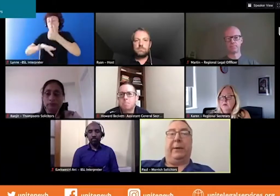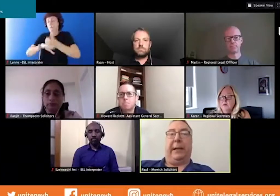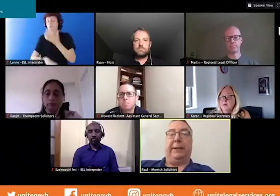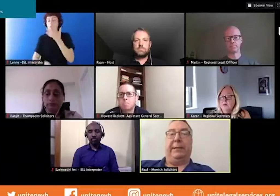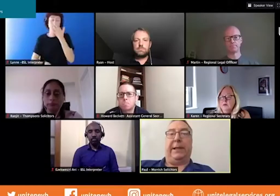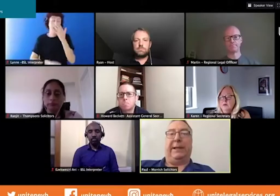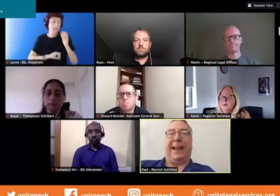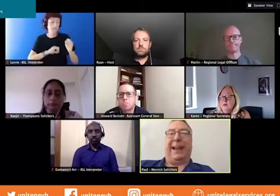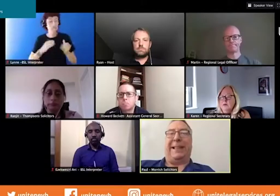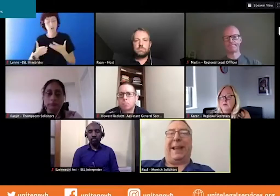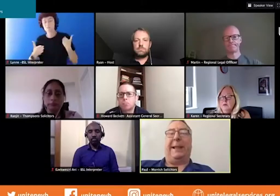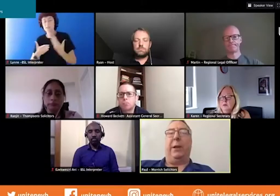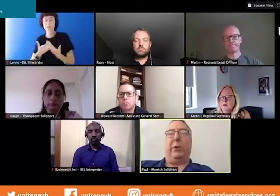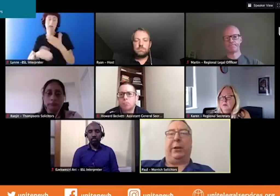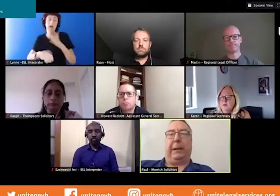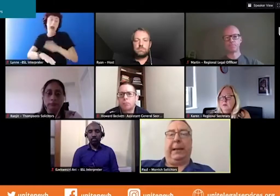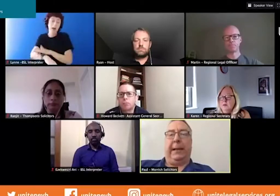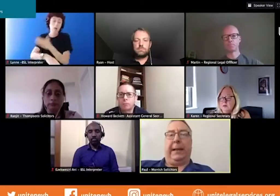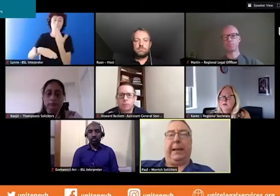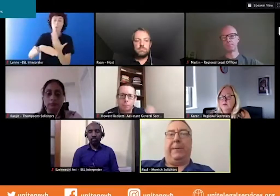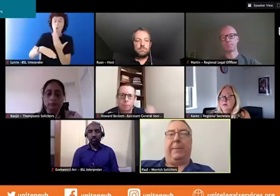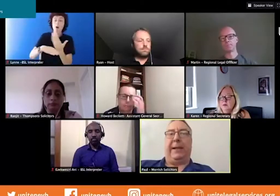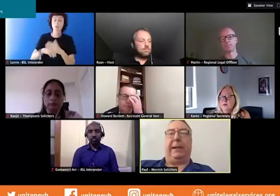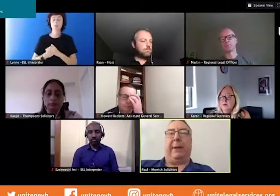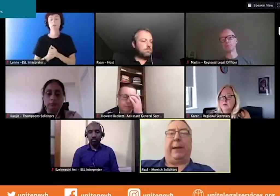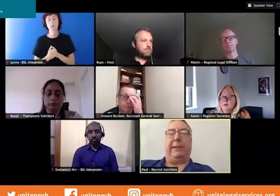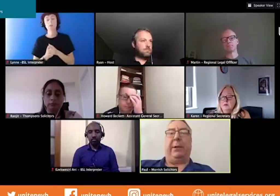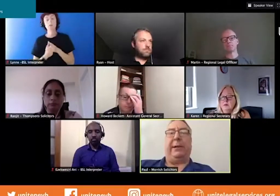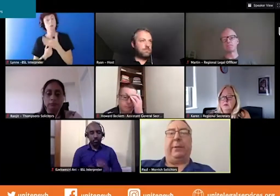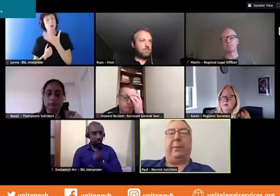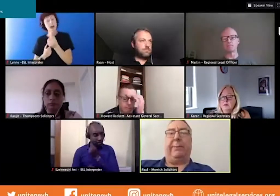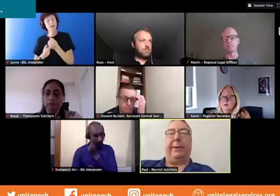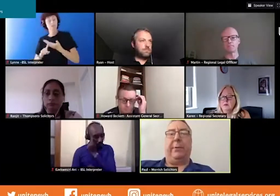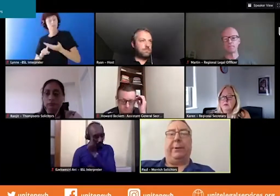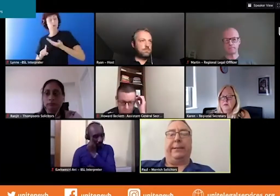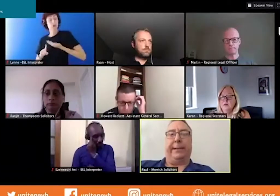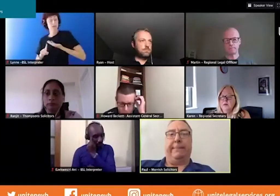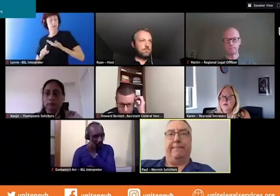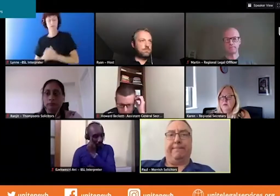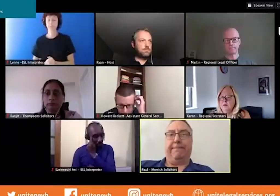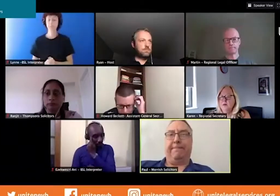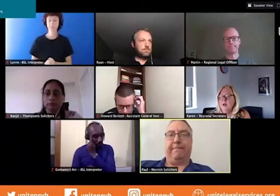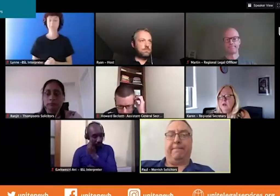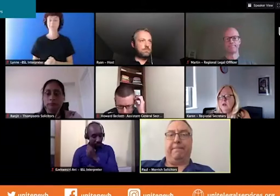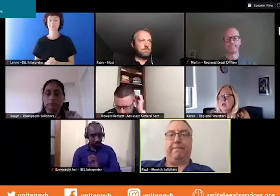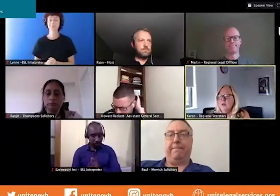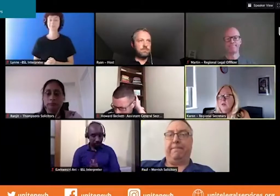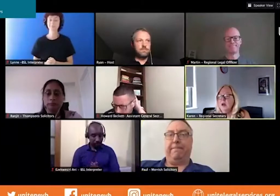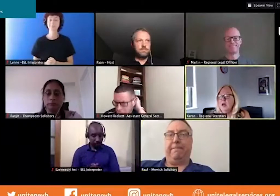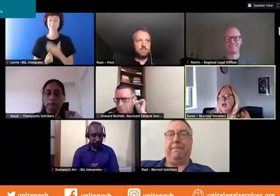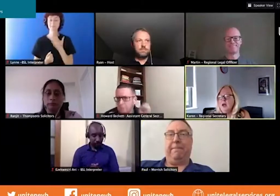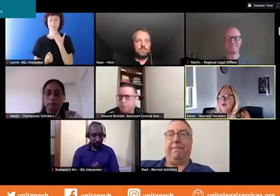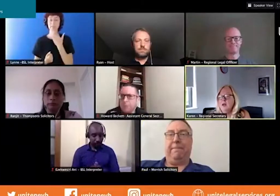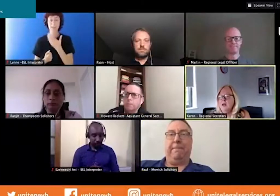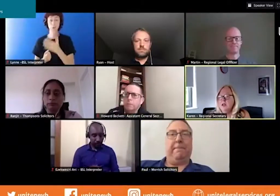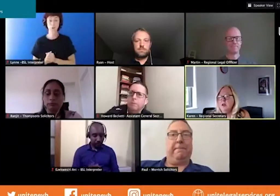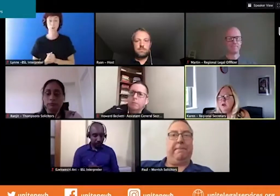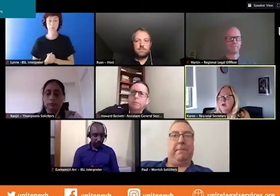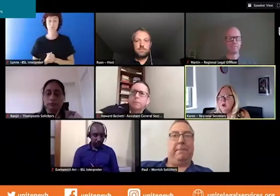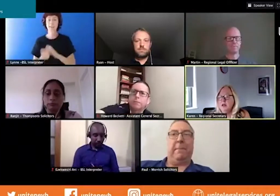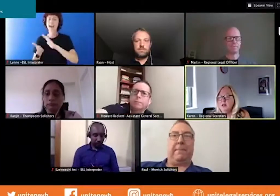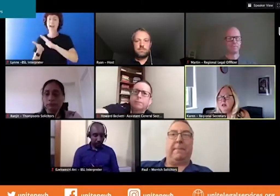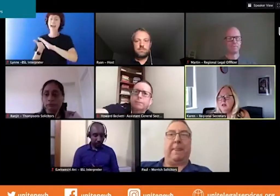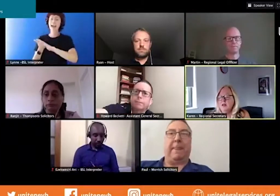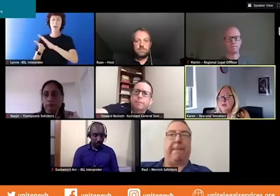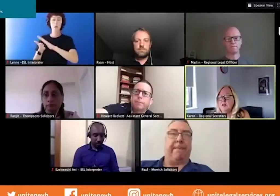as well. So that in a nutshell are the basic rights associated with a redundancy. Thank you, Paul. Howard, do you want to